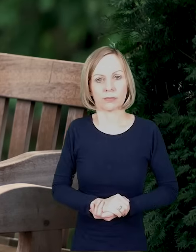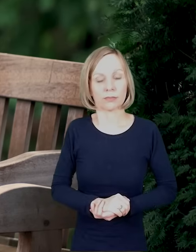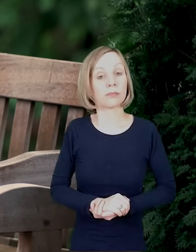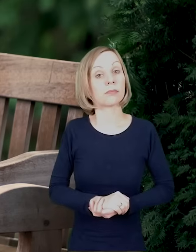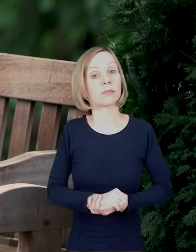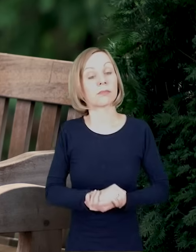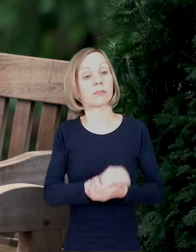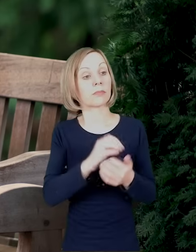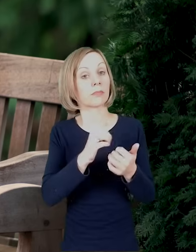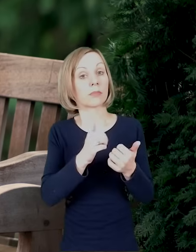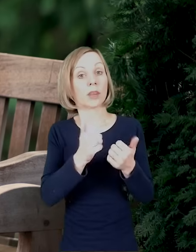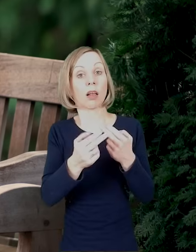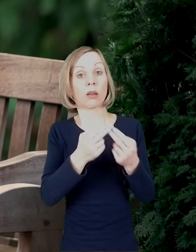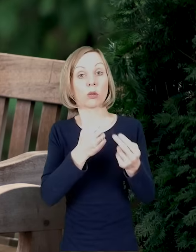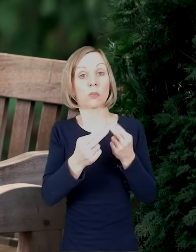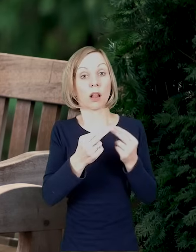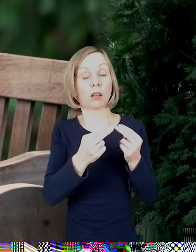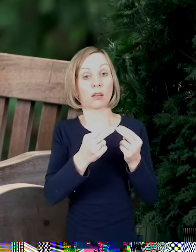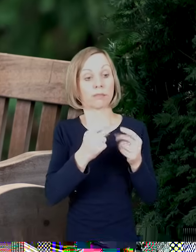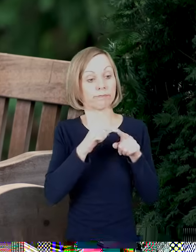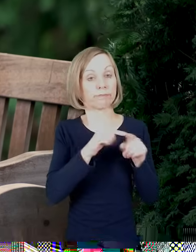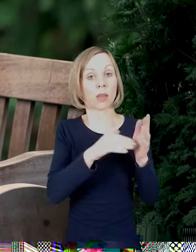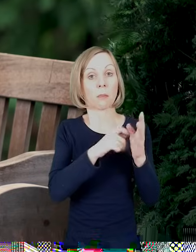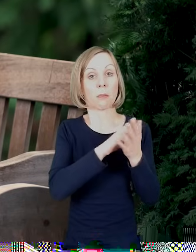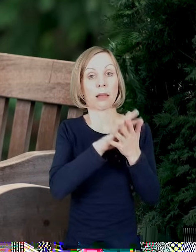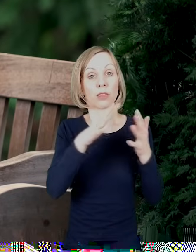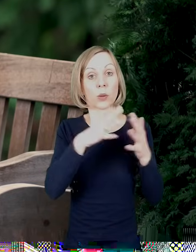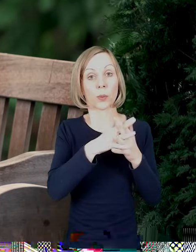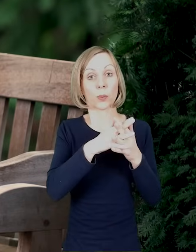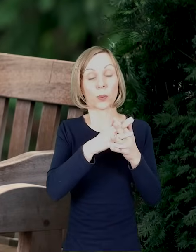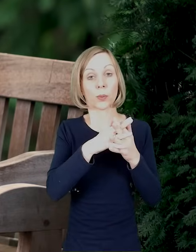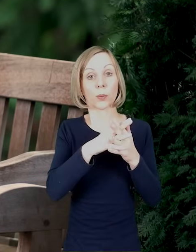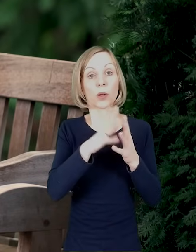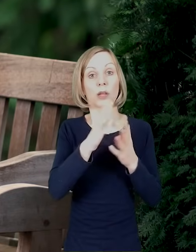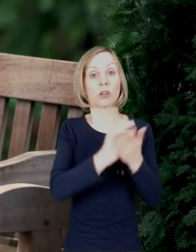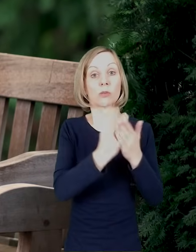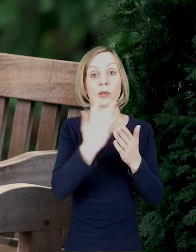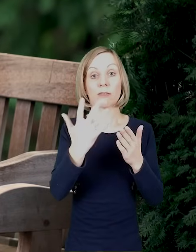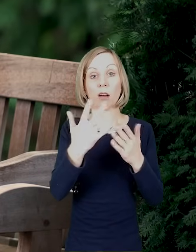A reading from the Gospel according to St. Matthew, chapter 25, beginning at the 14th verse.